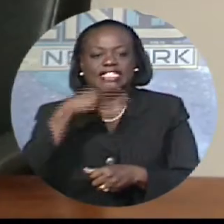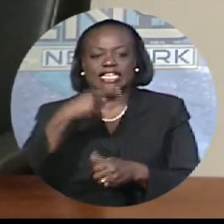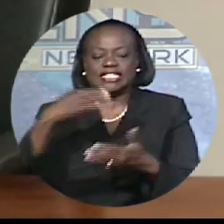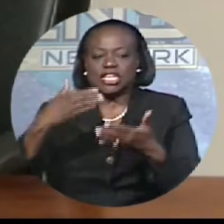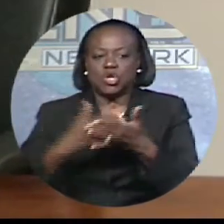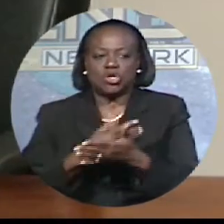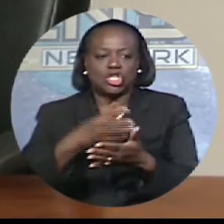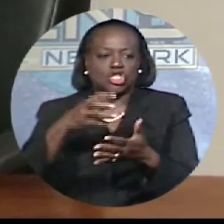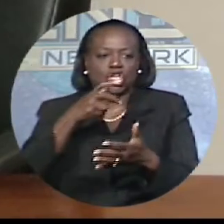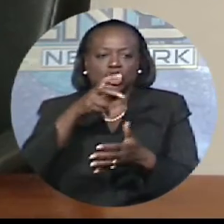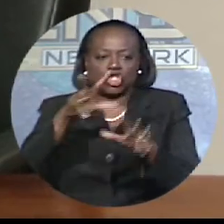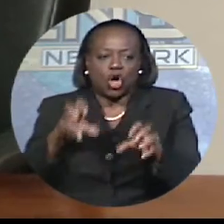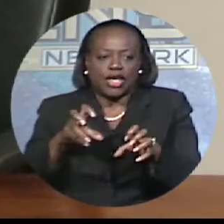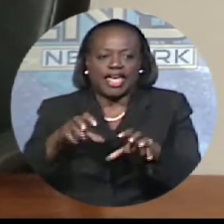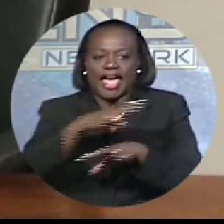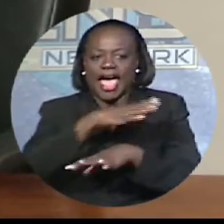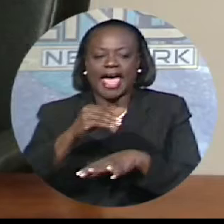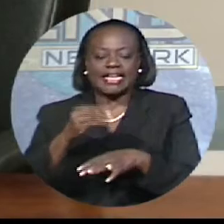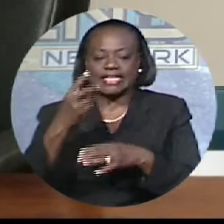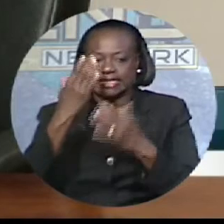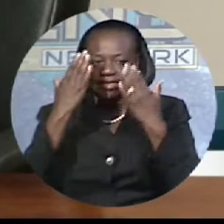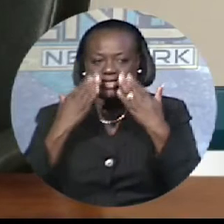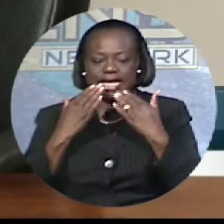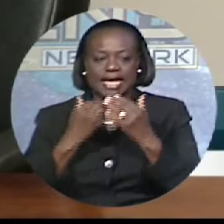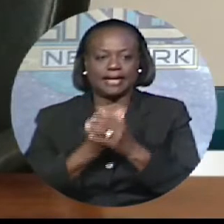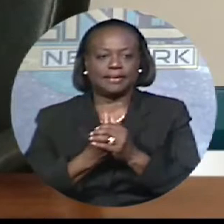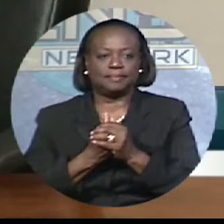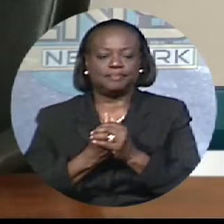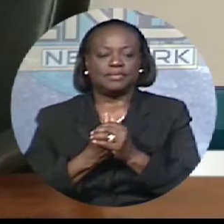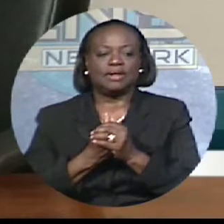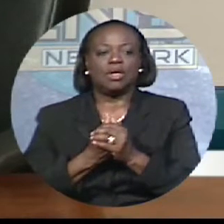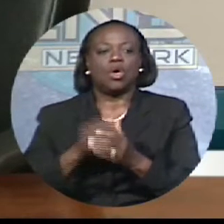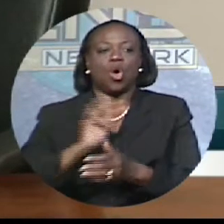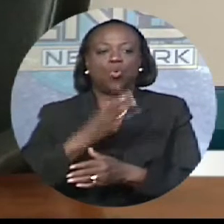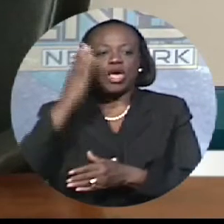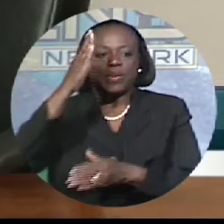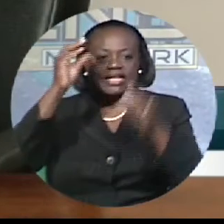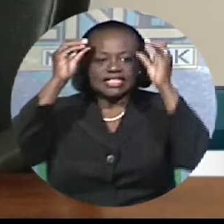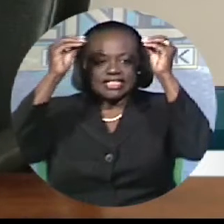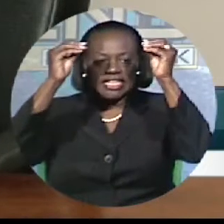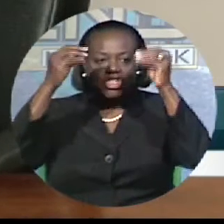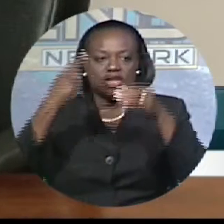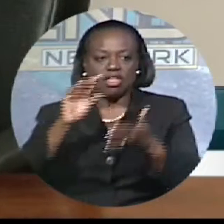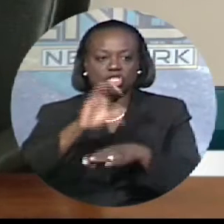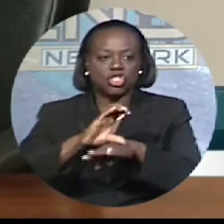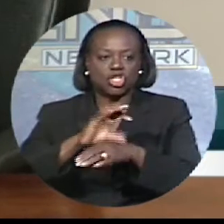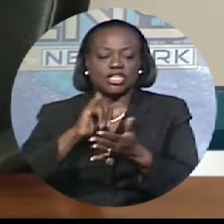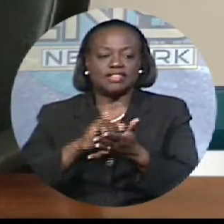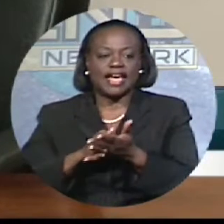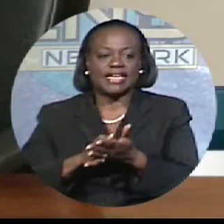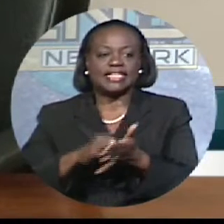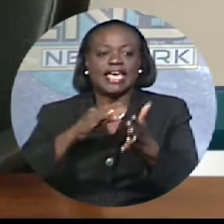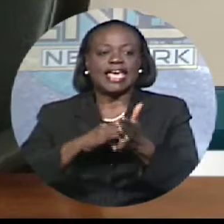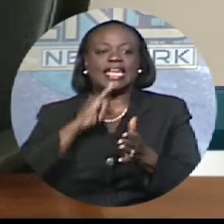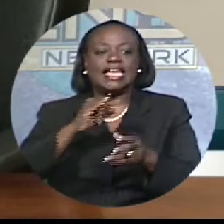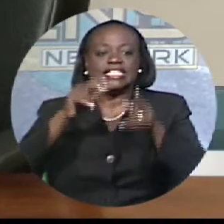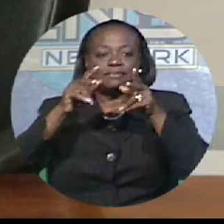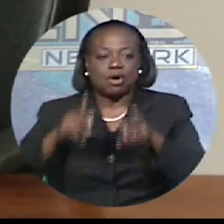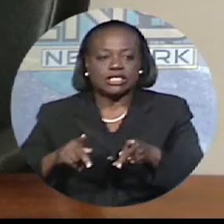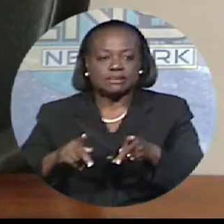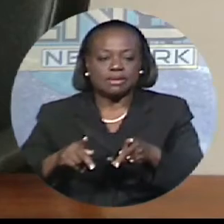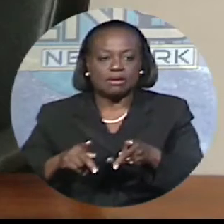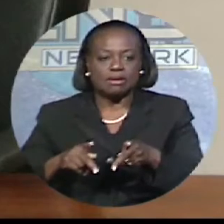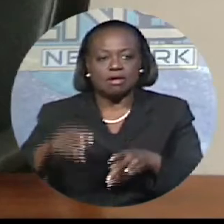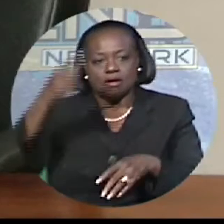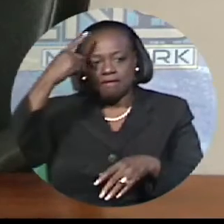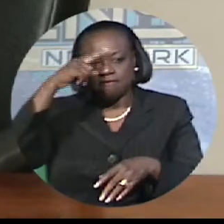without a lesson. And so he's using this moment to actually teach the church that certainly it is possible for the